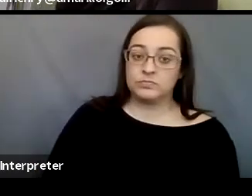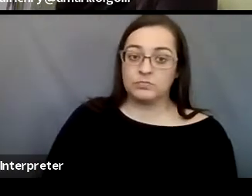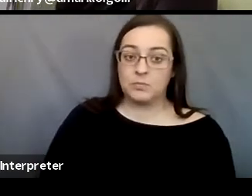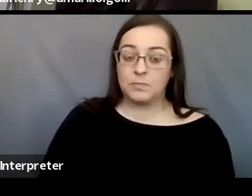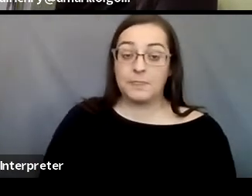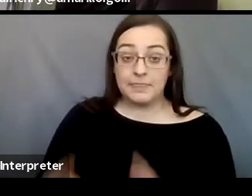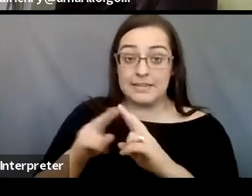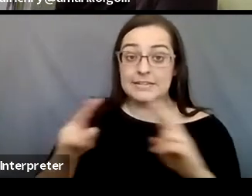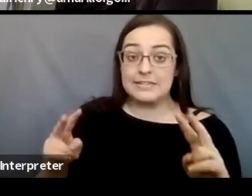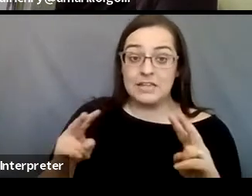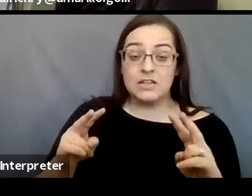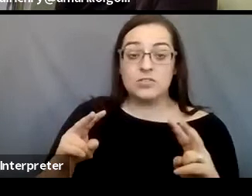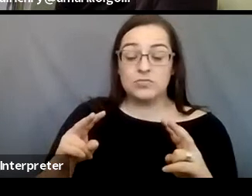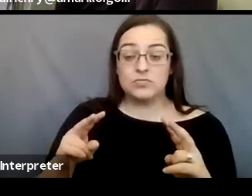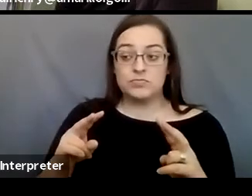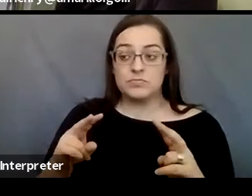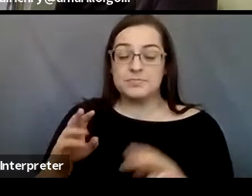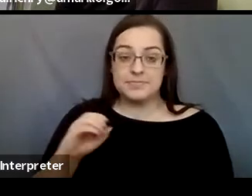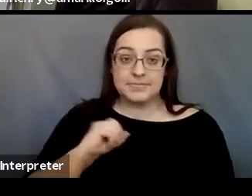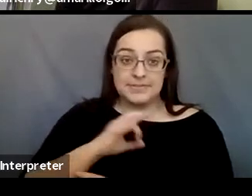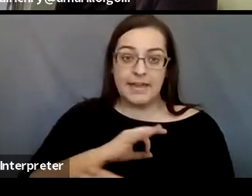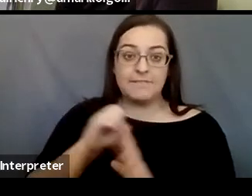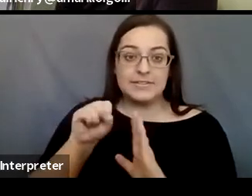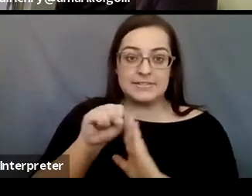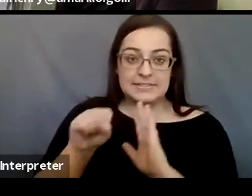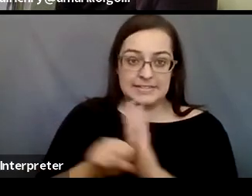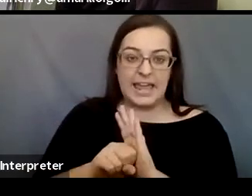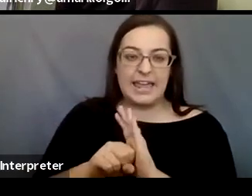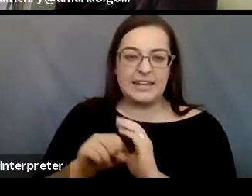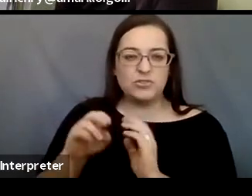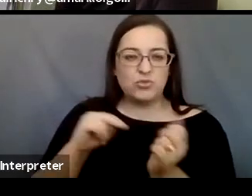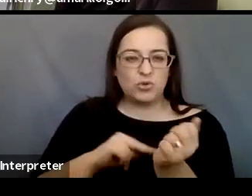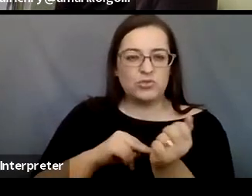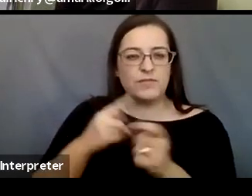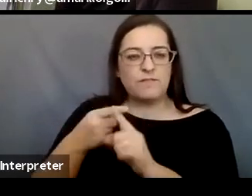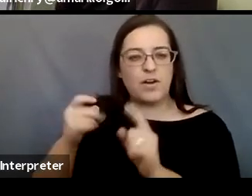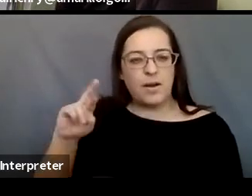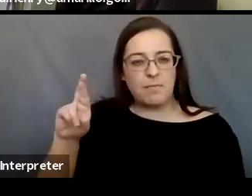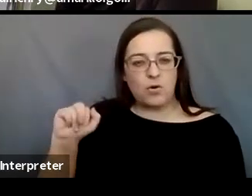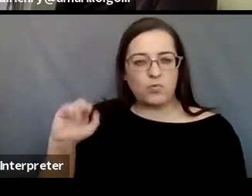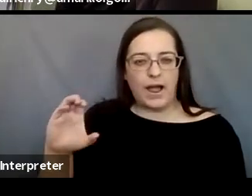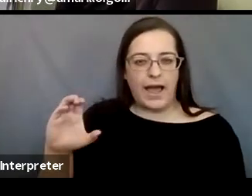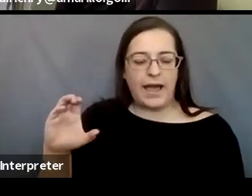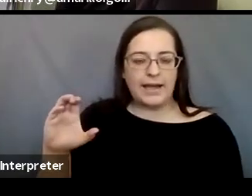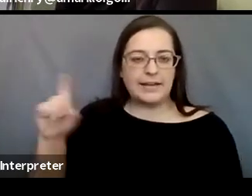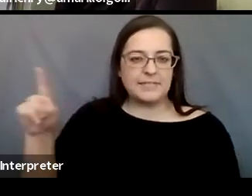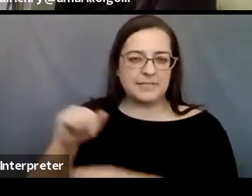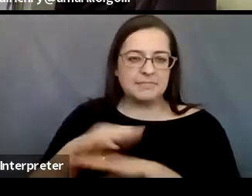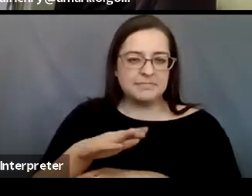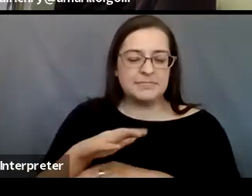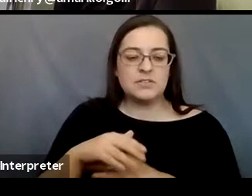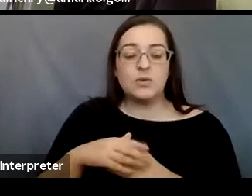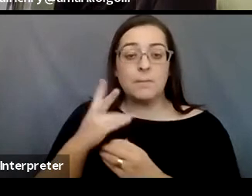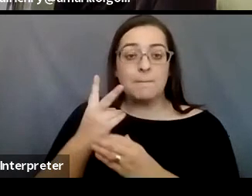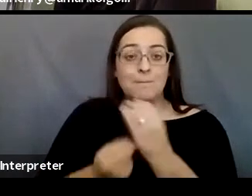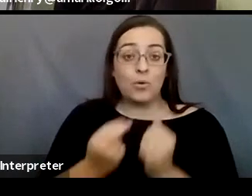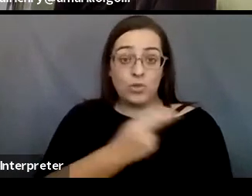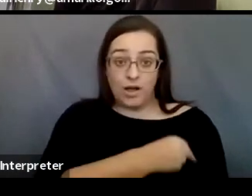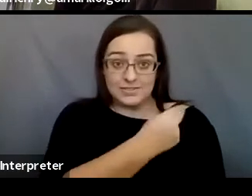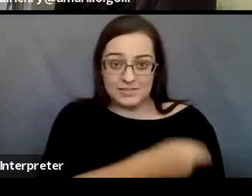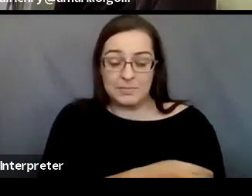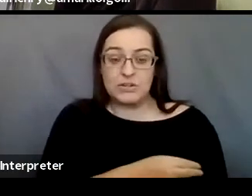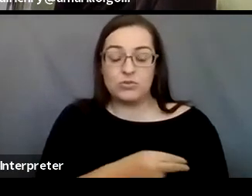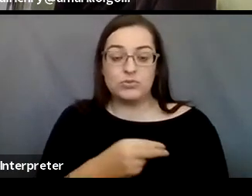The tent is going to be staffed by state resources with the RAC. And again, the reason for that is that both hospitals